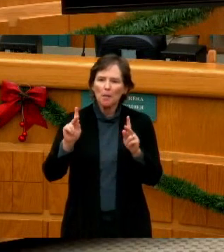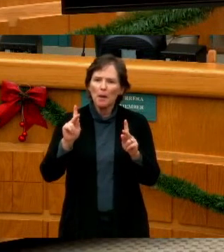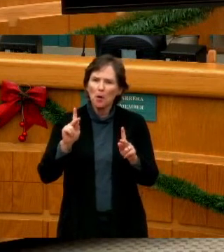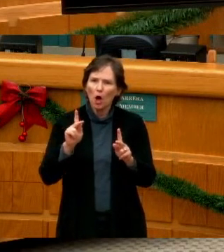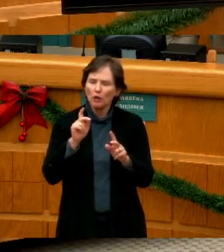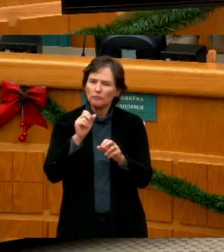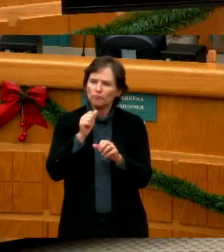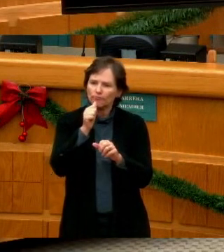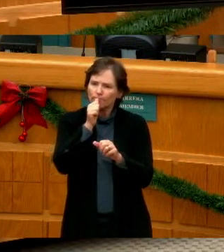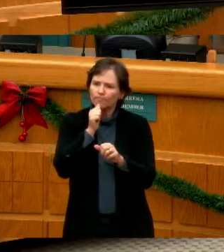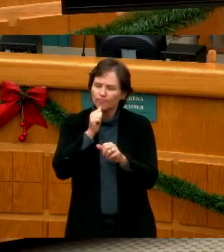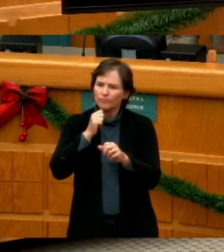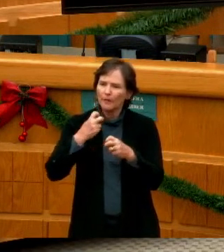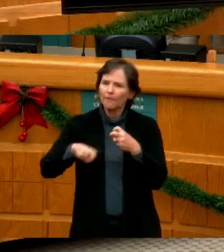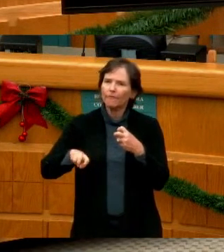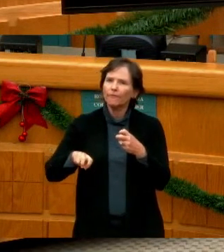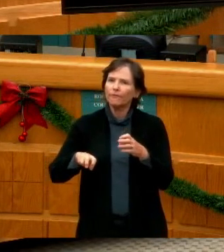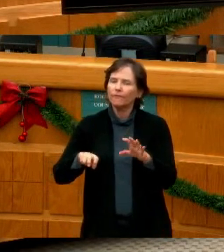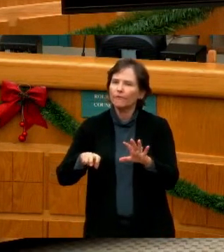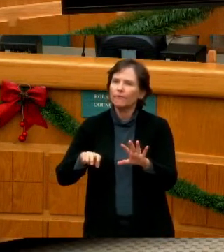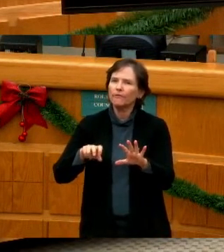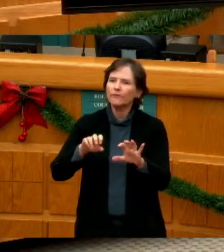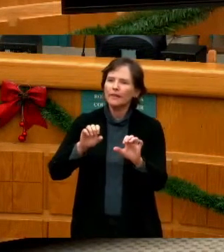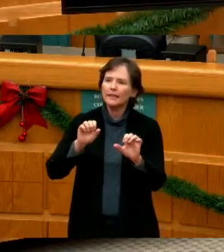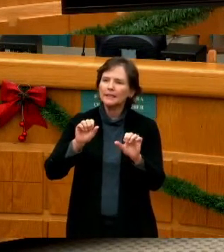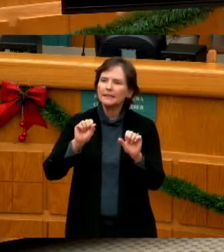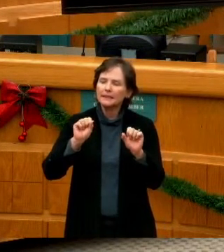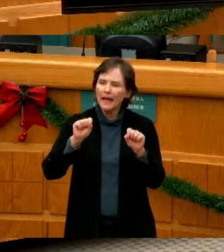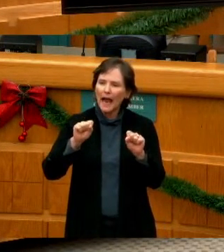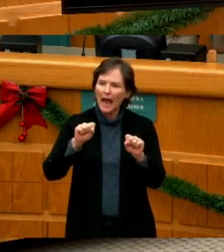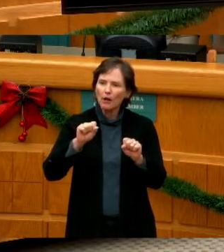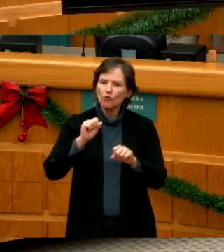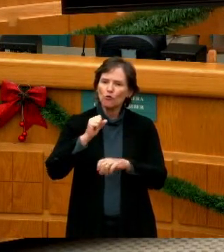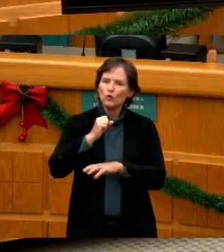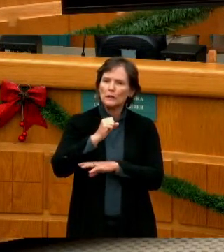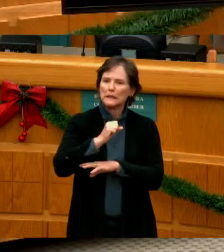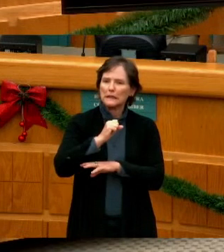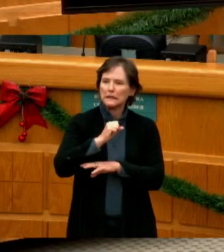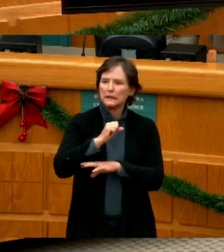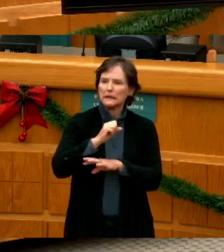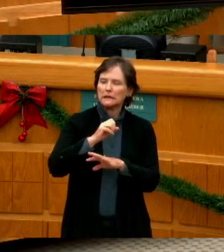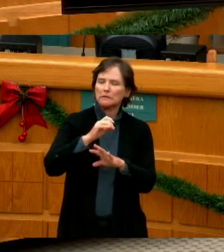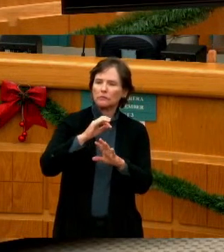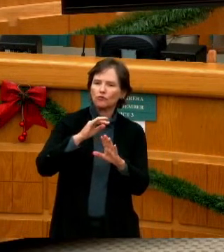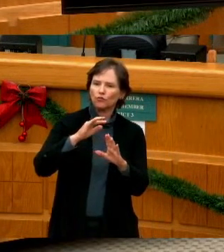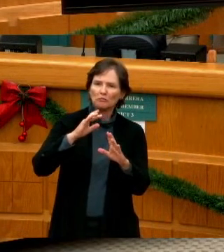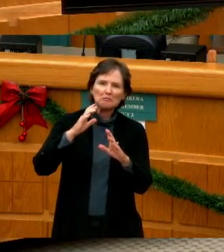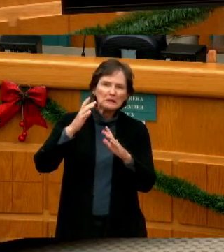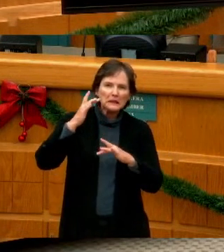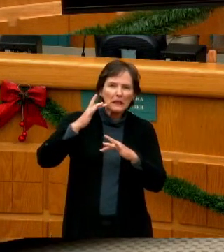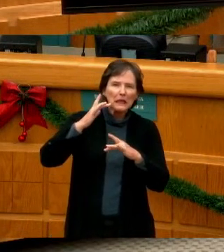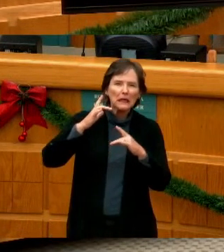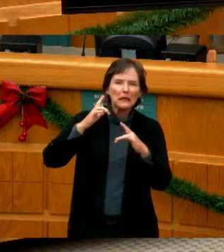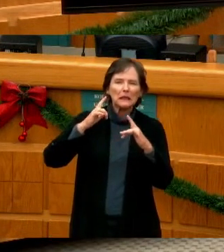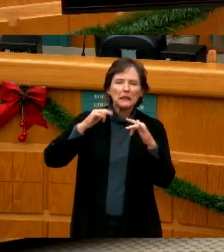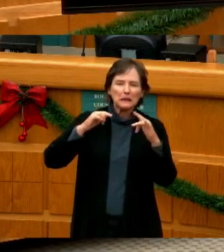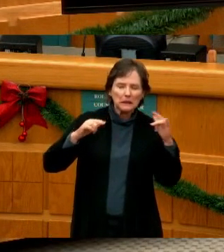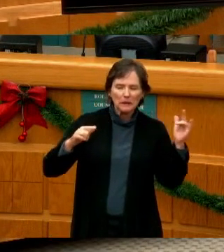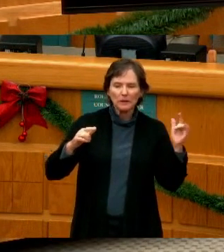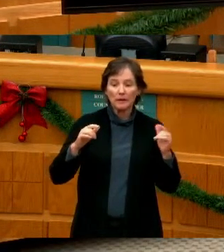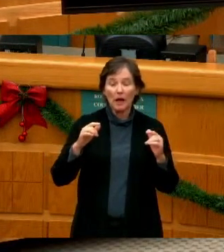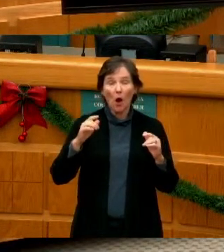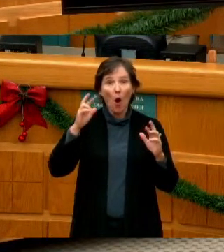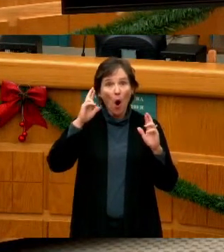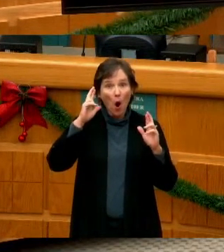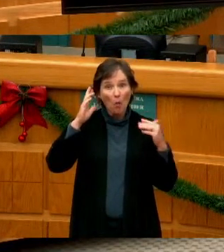for several months, and I don't want to use that as an excuse to be discouraged, because I don't think we